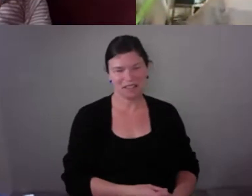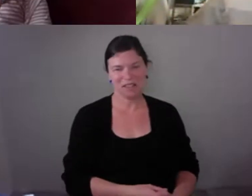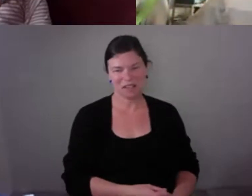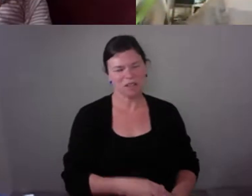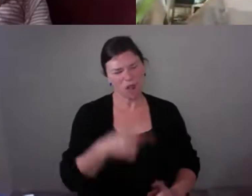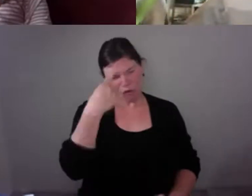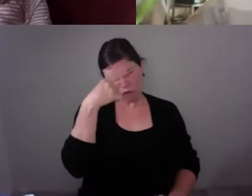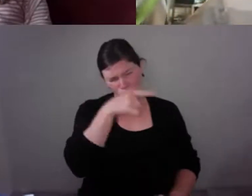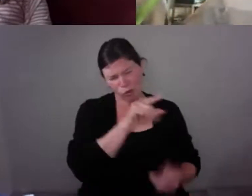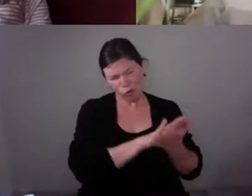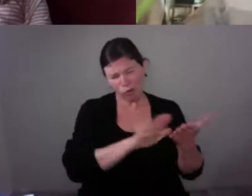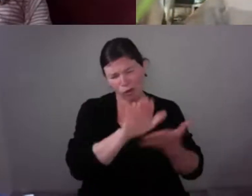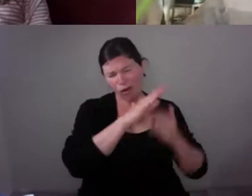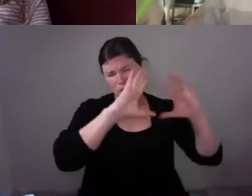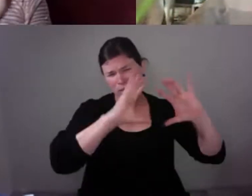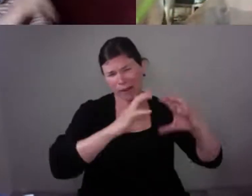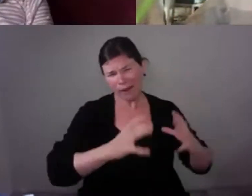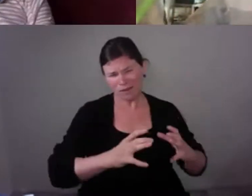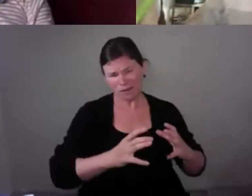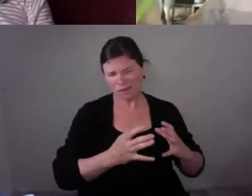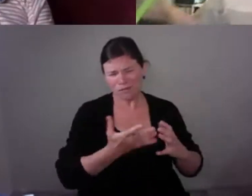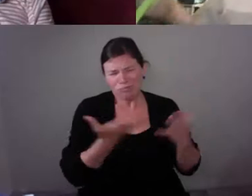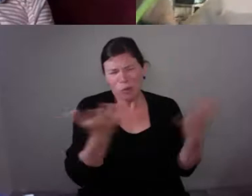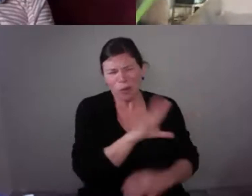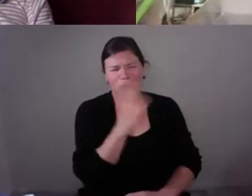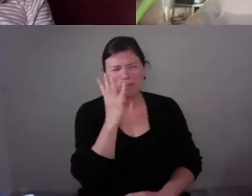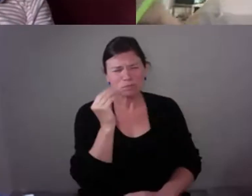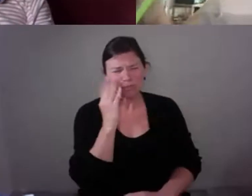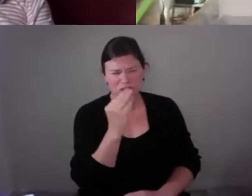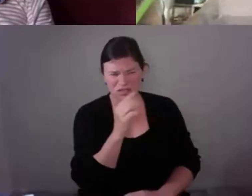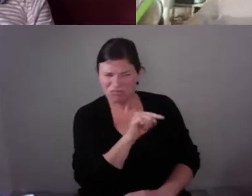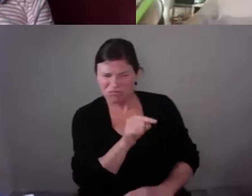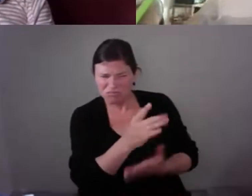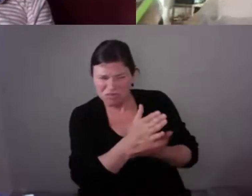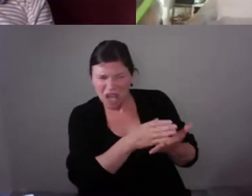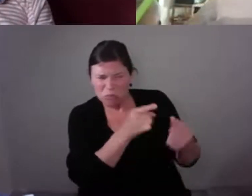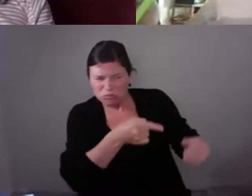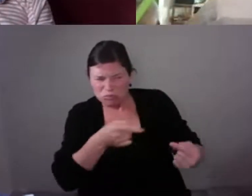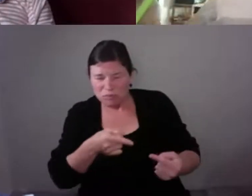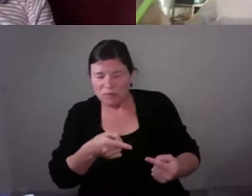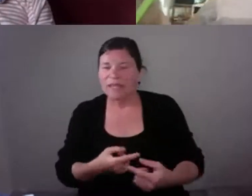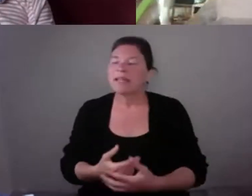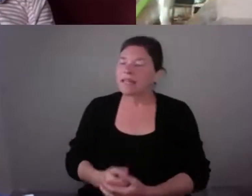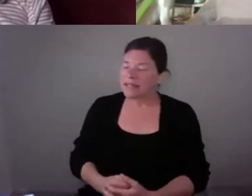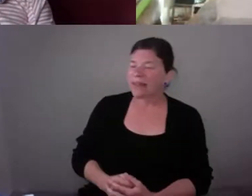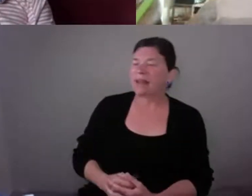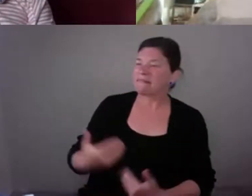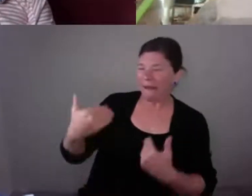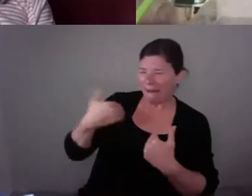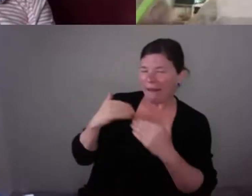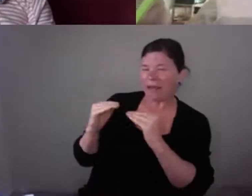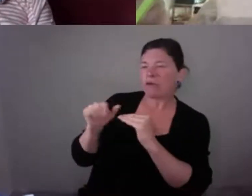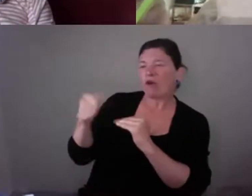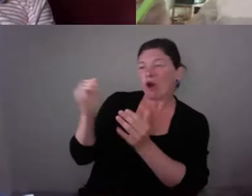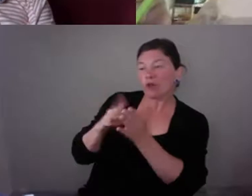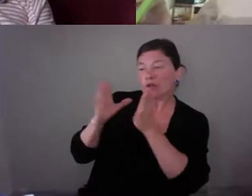you? Are there things that you have trouble with that? I have peer tutors that help me in the class.